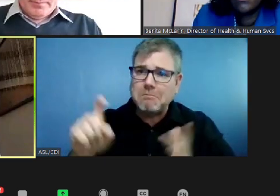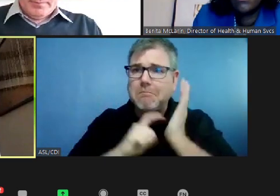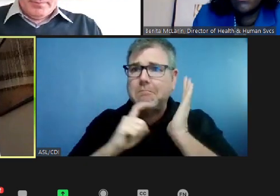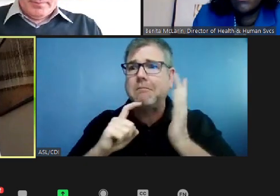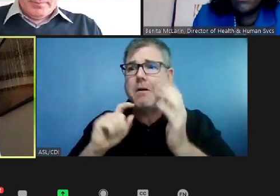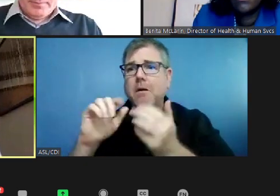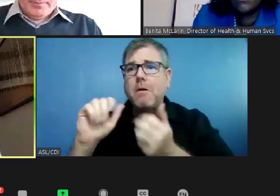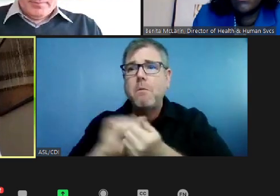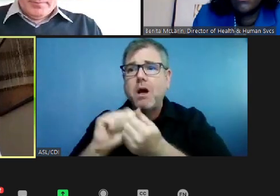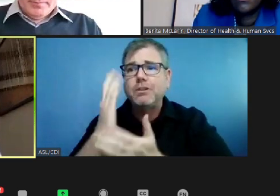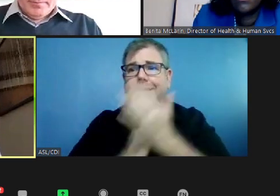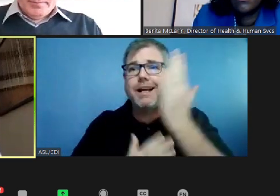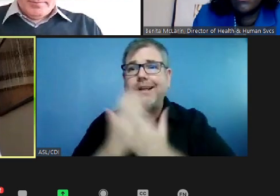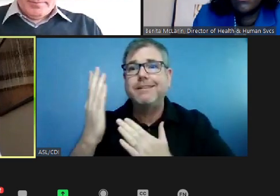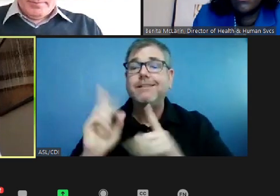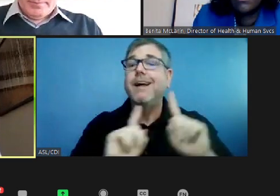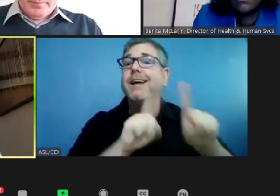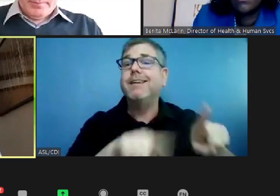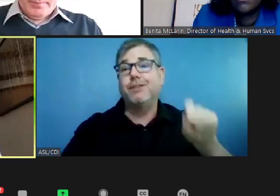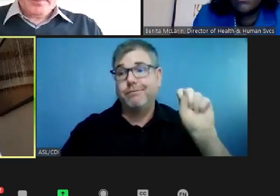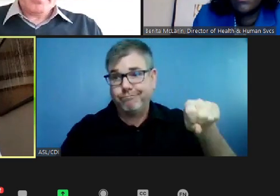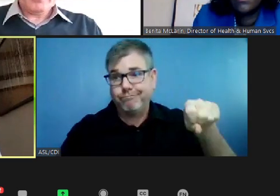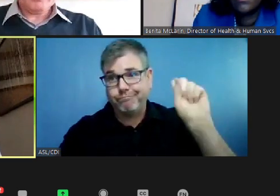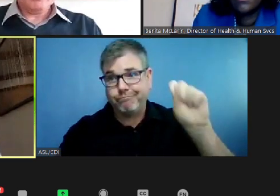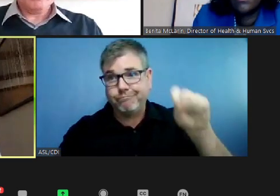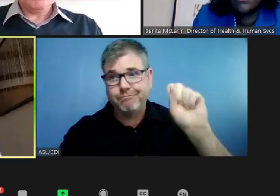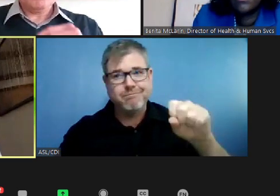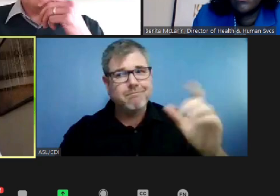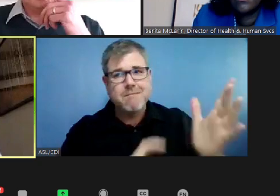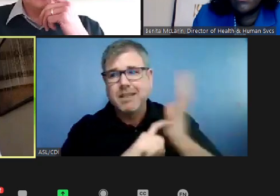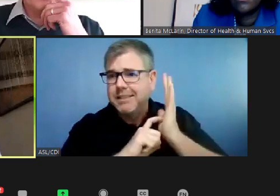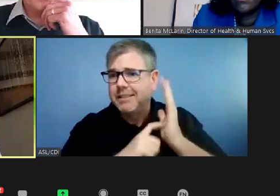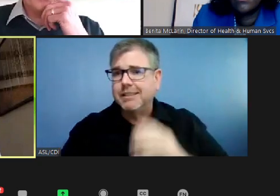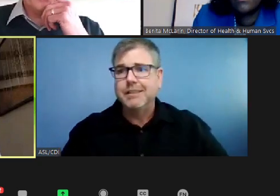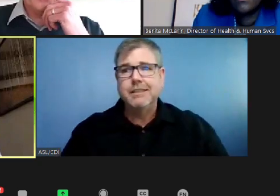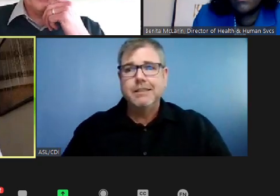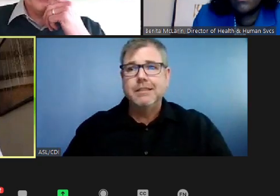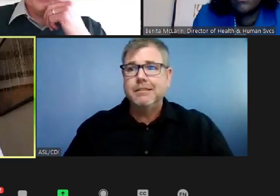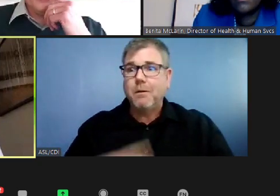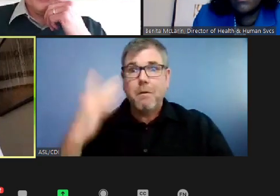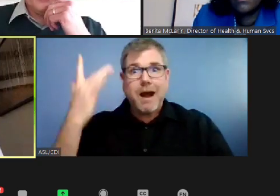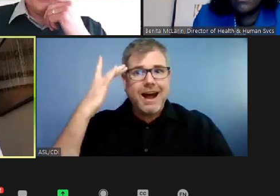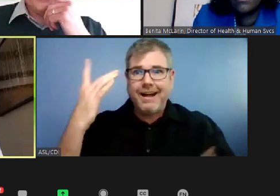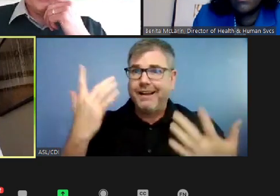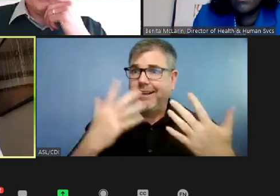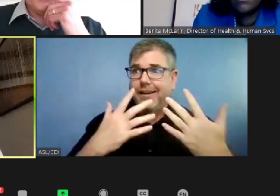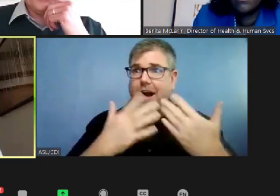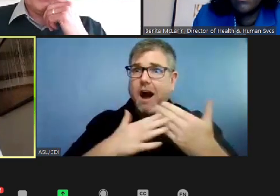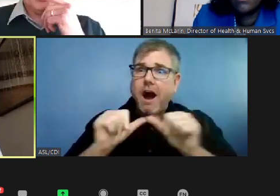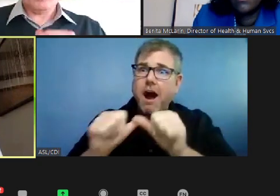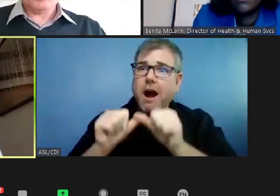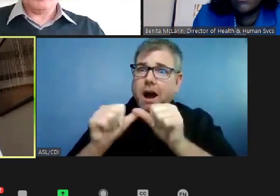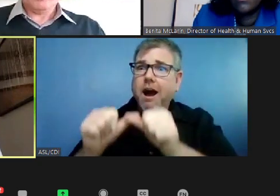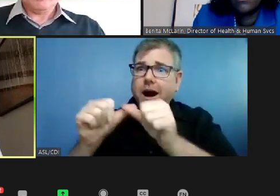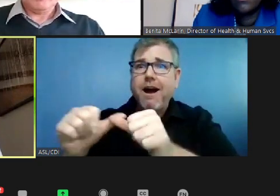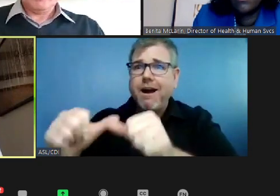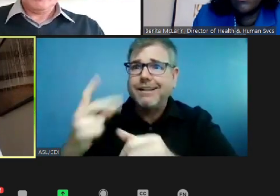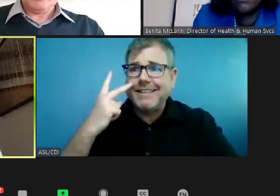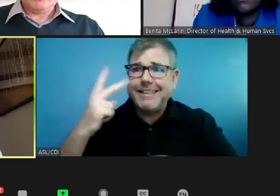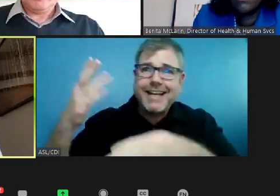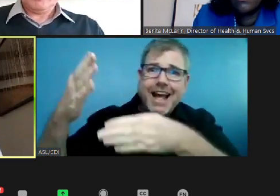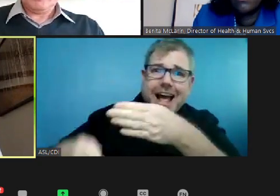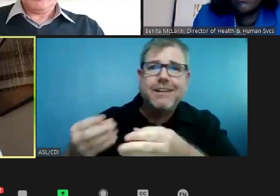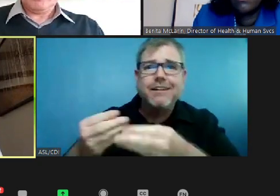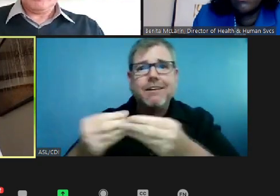approach to the end of this emergency, yes. And hey, it's not a bad thing to be, have a little bit more